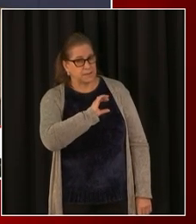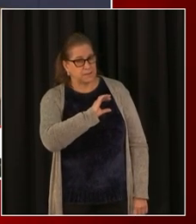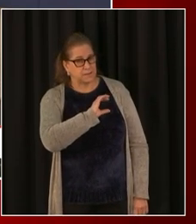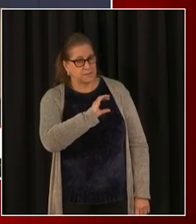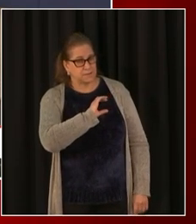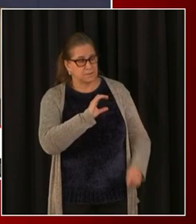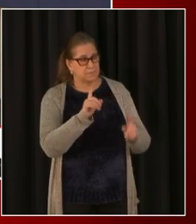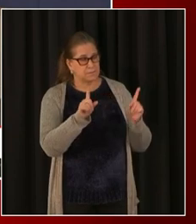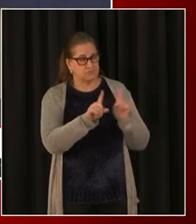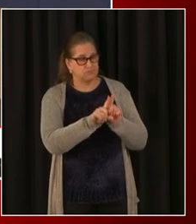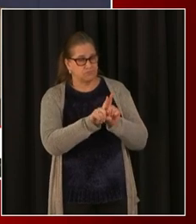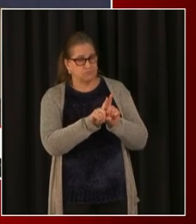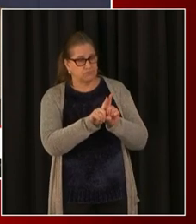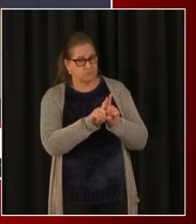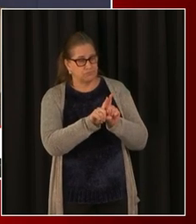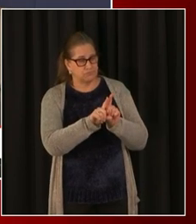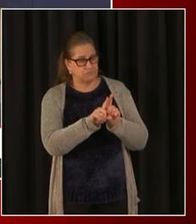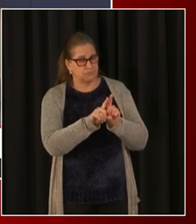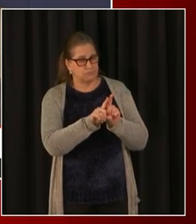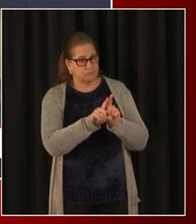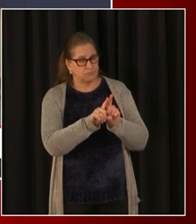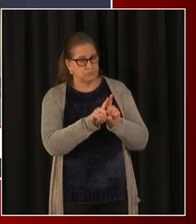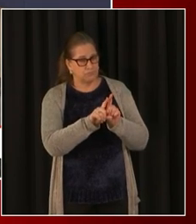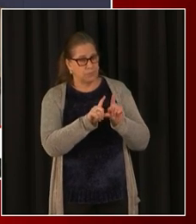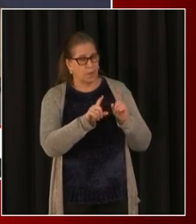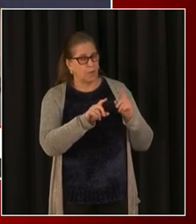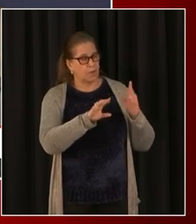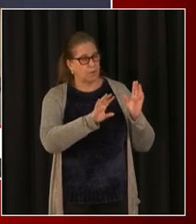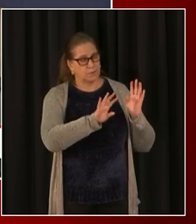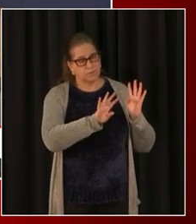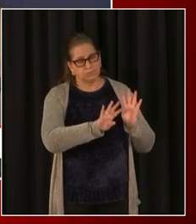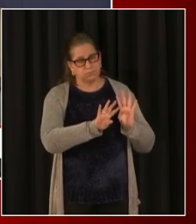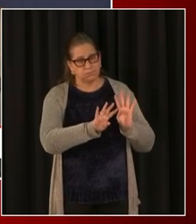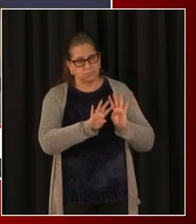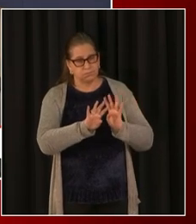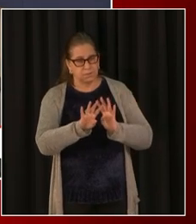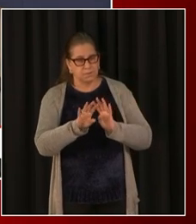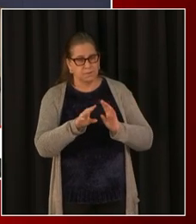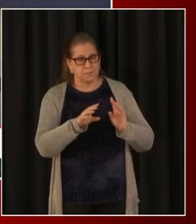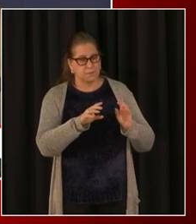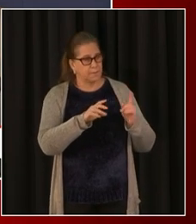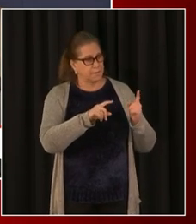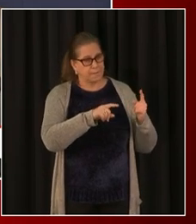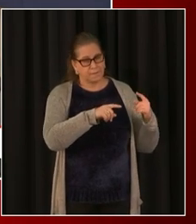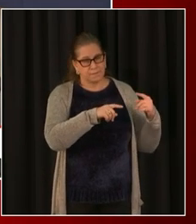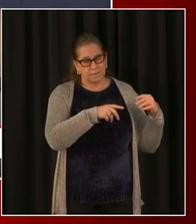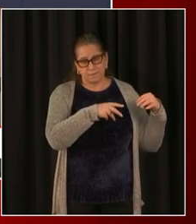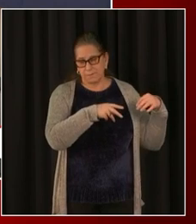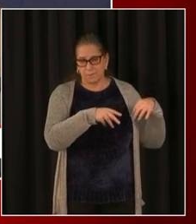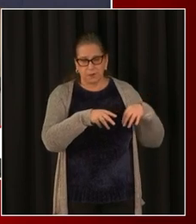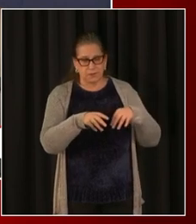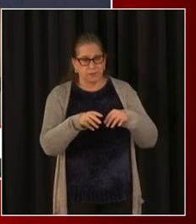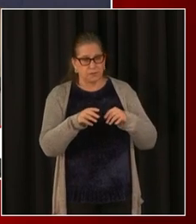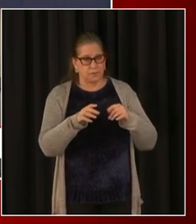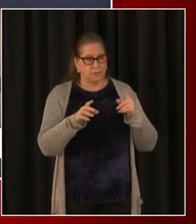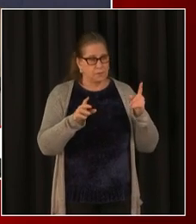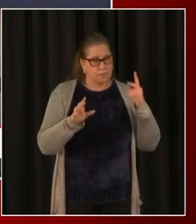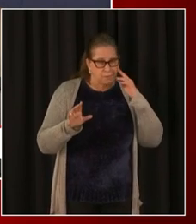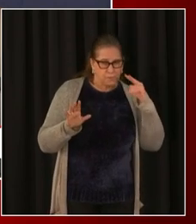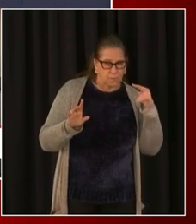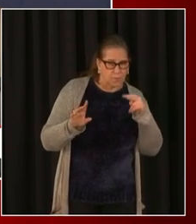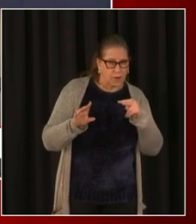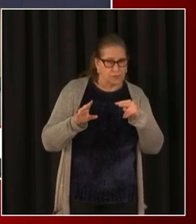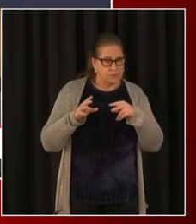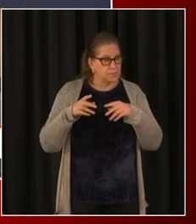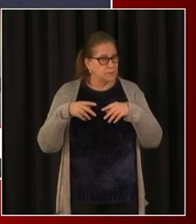moving. Is that any plan for that if we see people gathering and marching for the inauguration or any time around